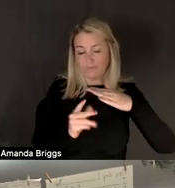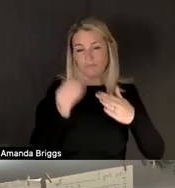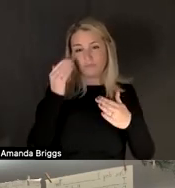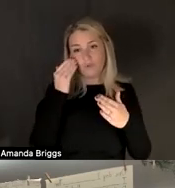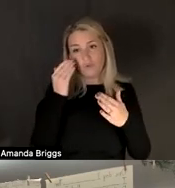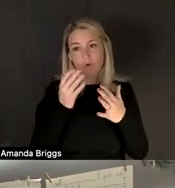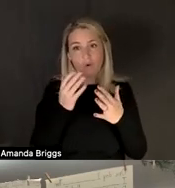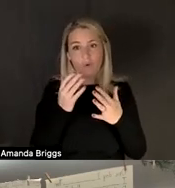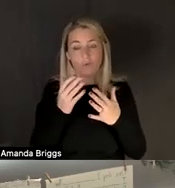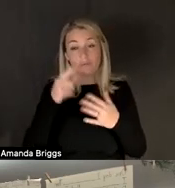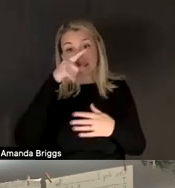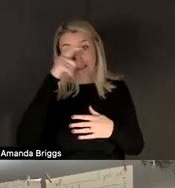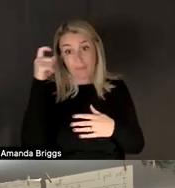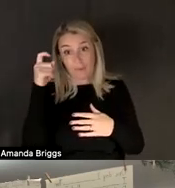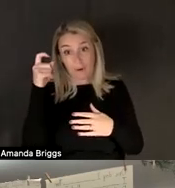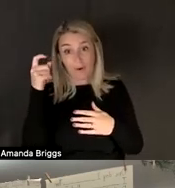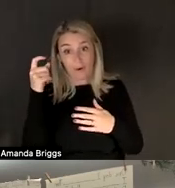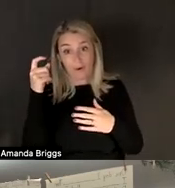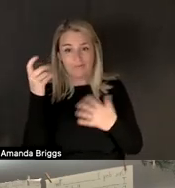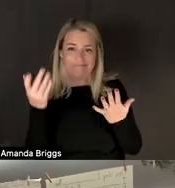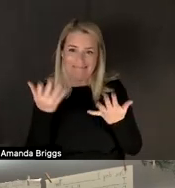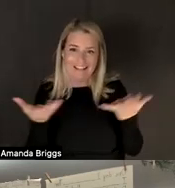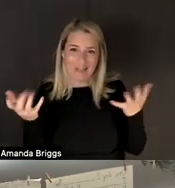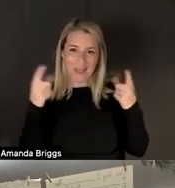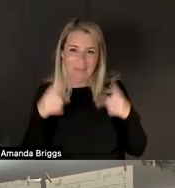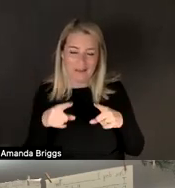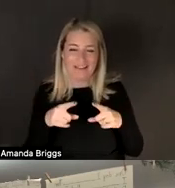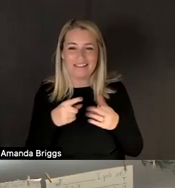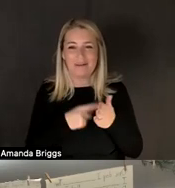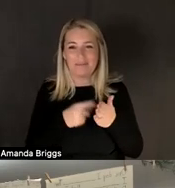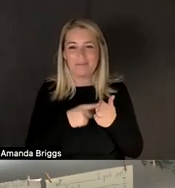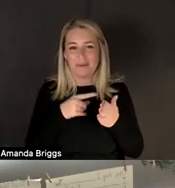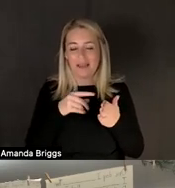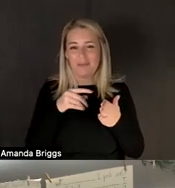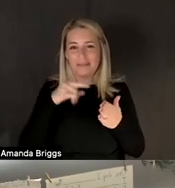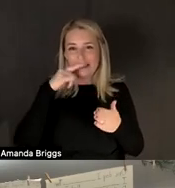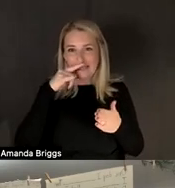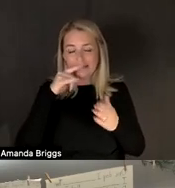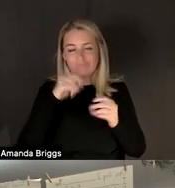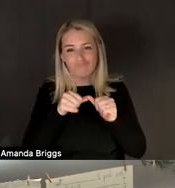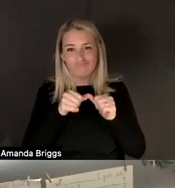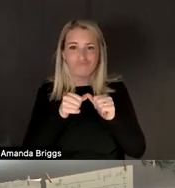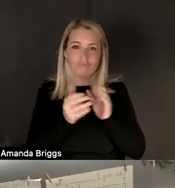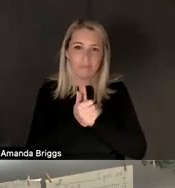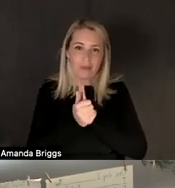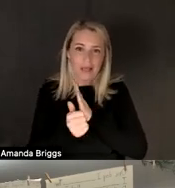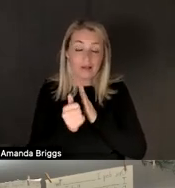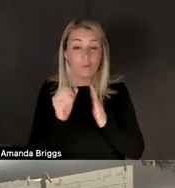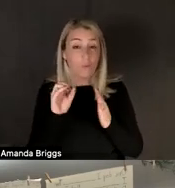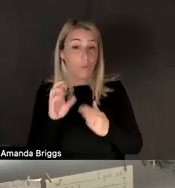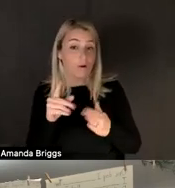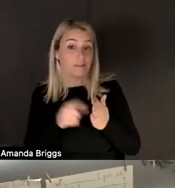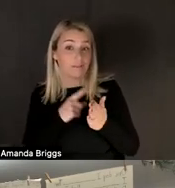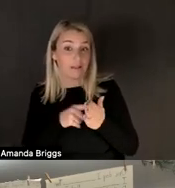a lot can happen. They can continue to build on the skills they have, or sometimes their